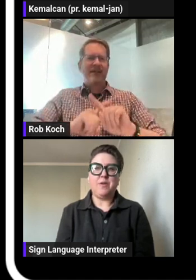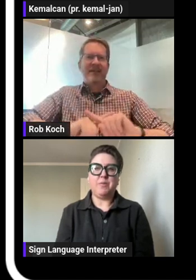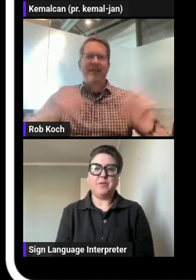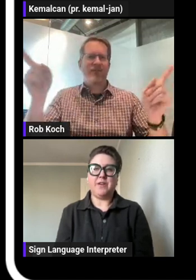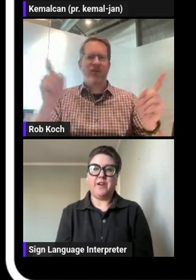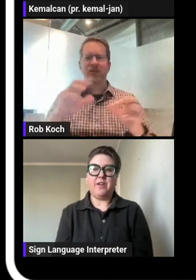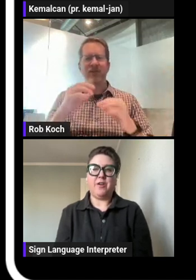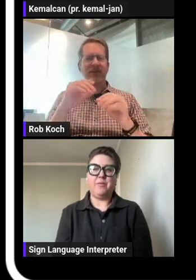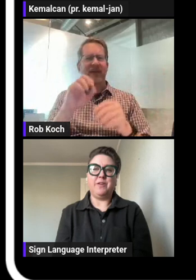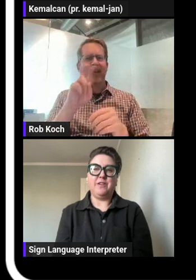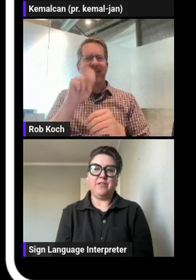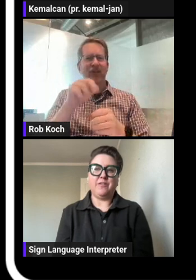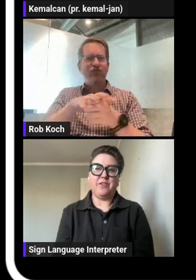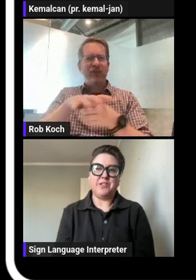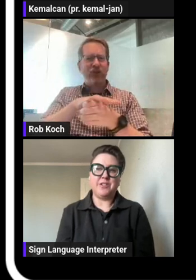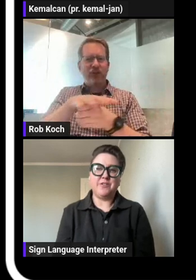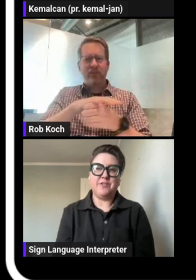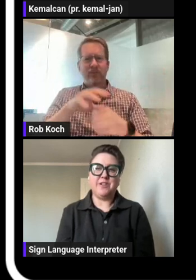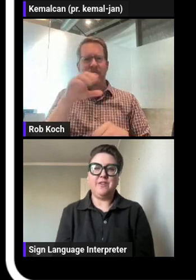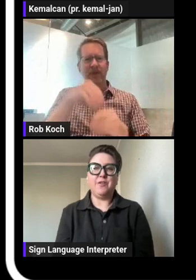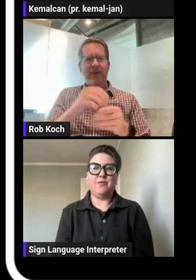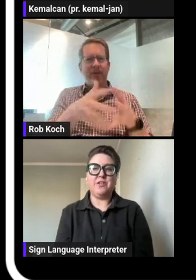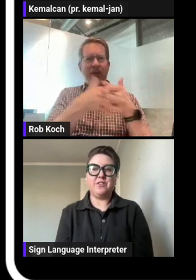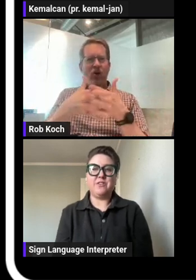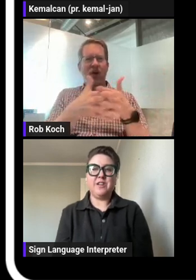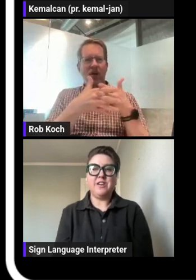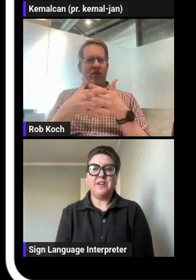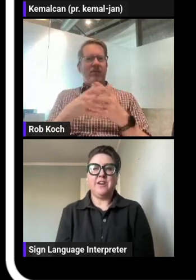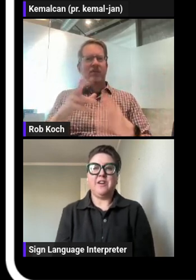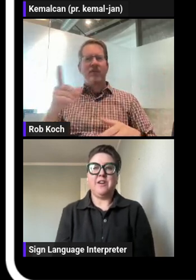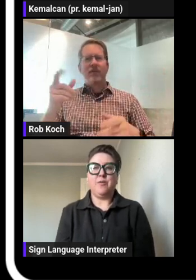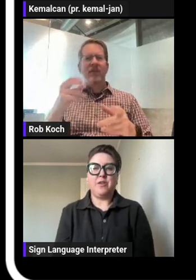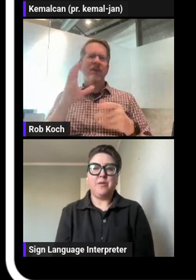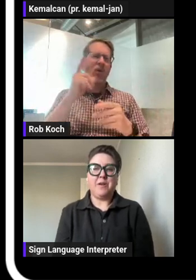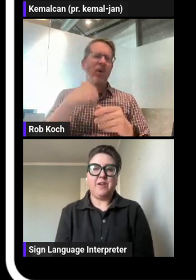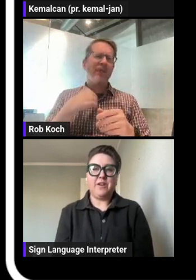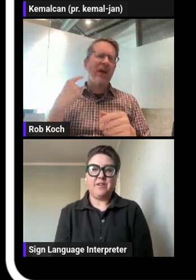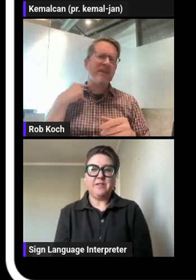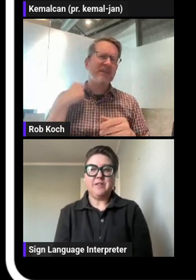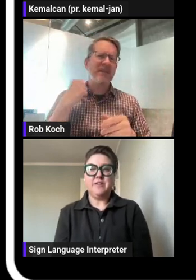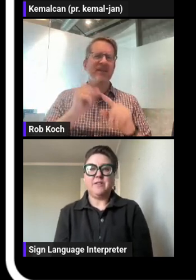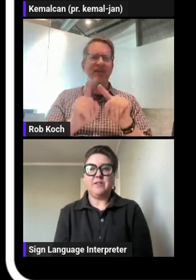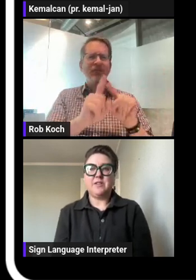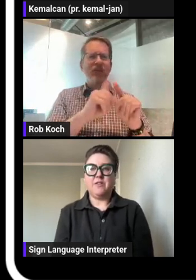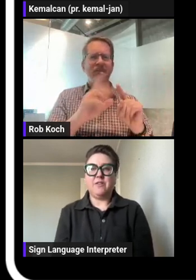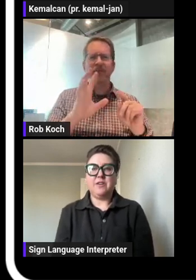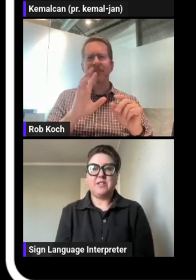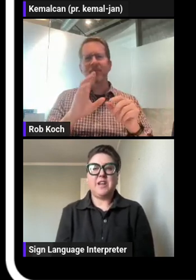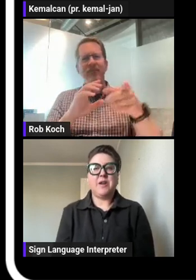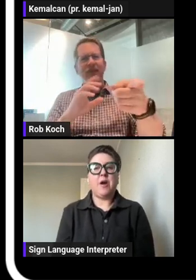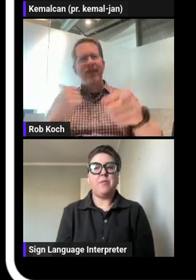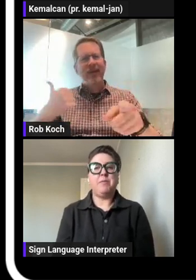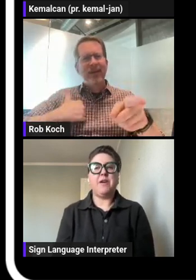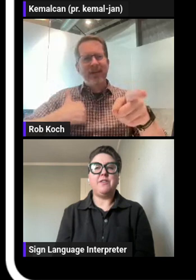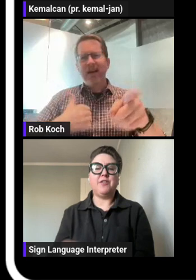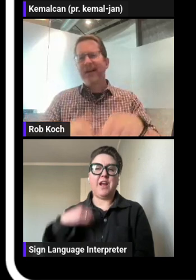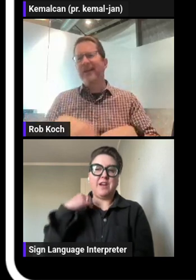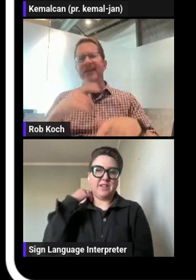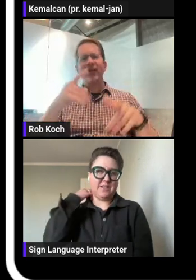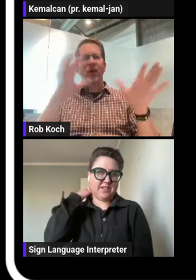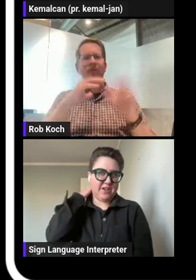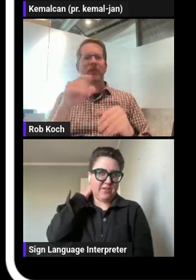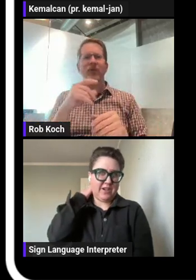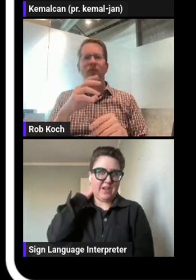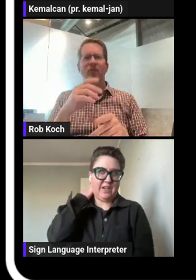And how people sign are completely different too, even regionally within America. So it's like how people have